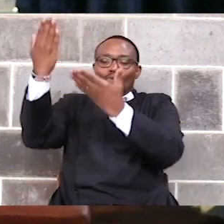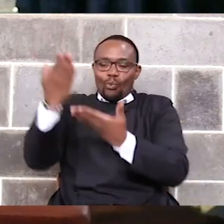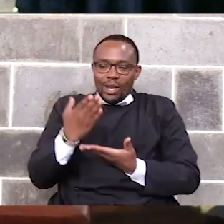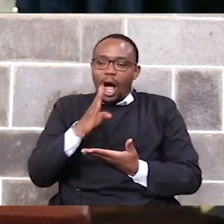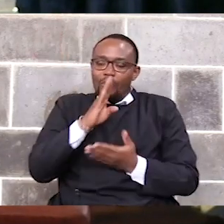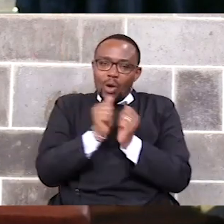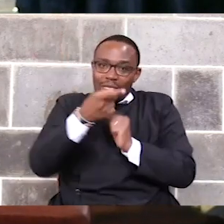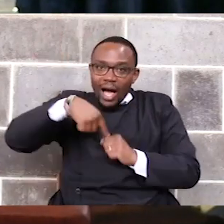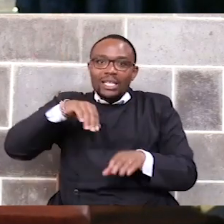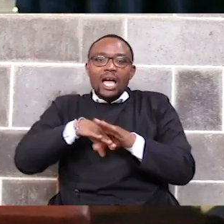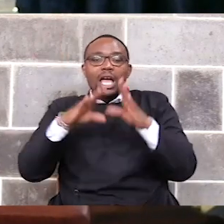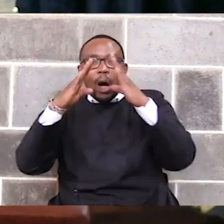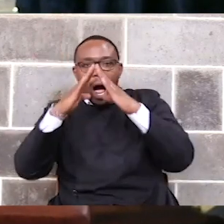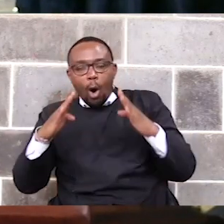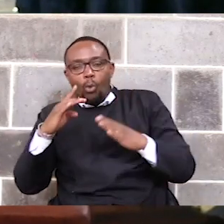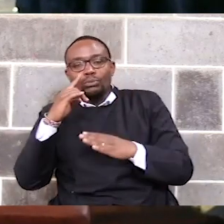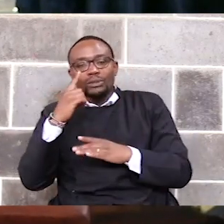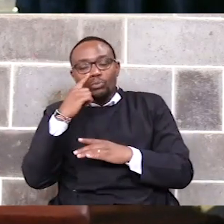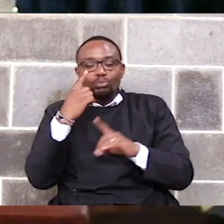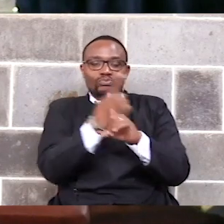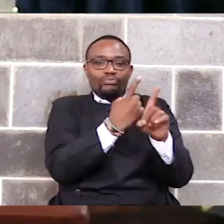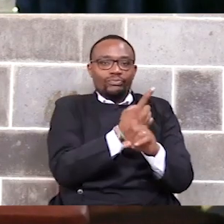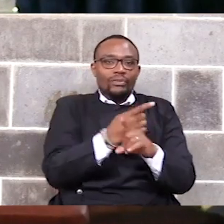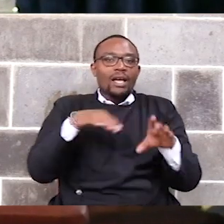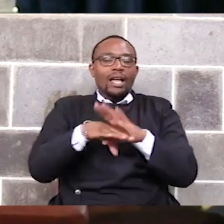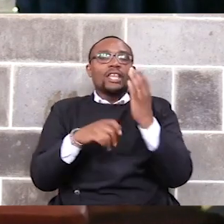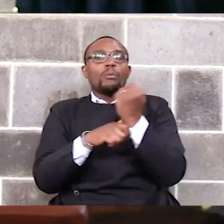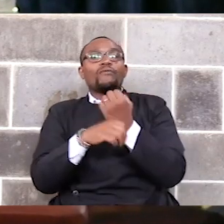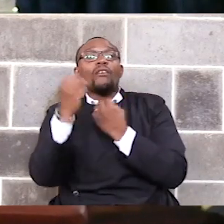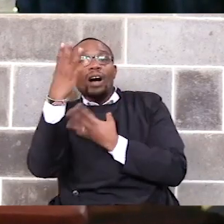us in our homes. In the name of God the Father, the Son, and the Holy Spirit.